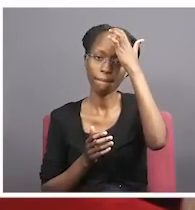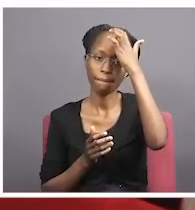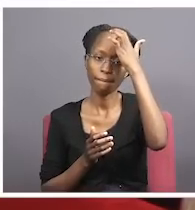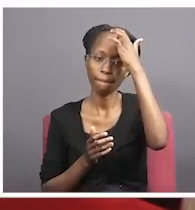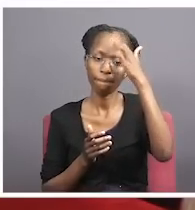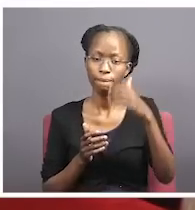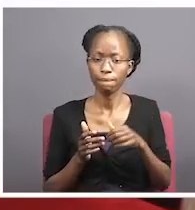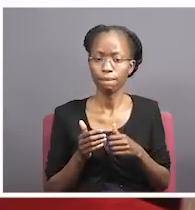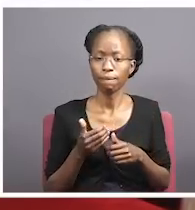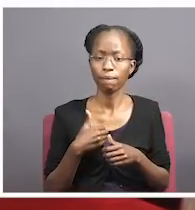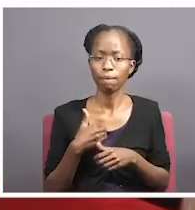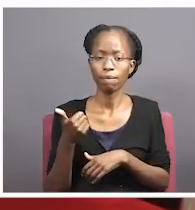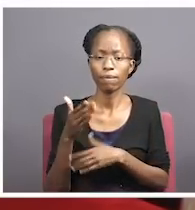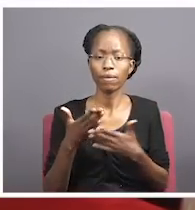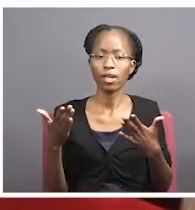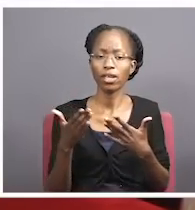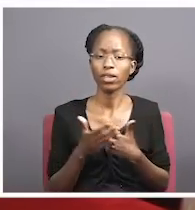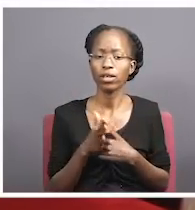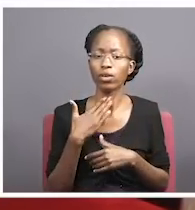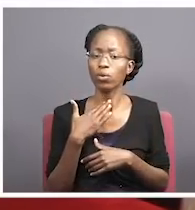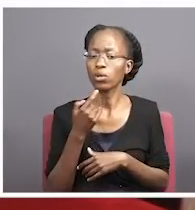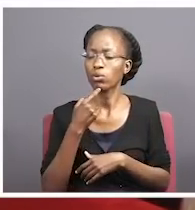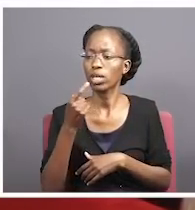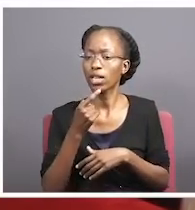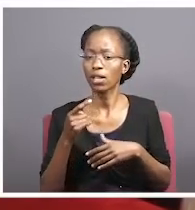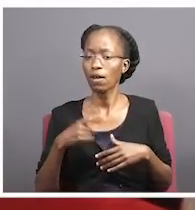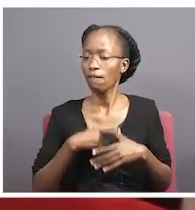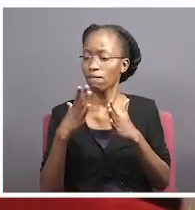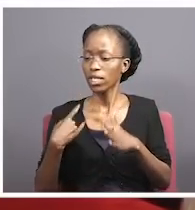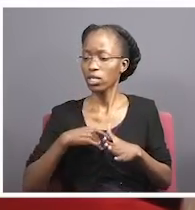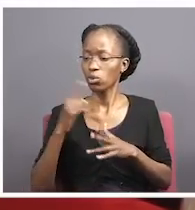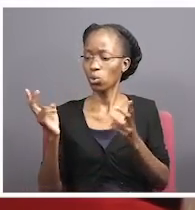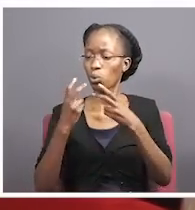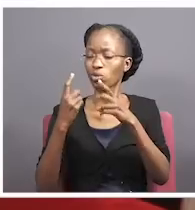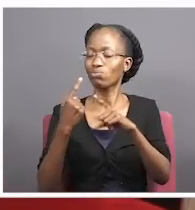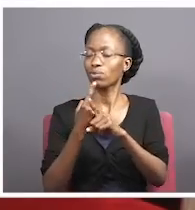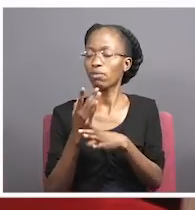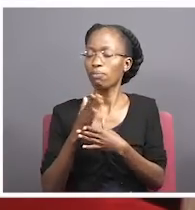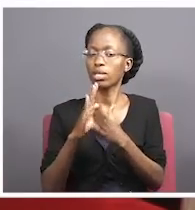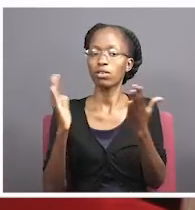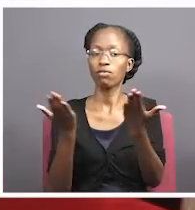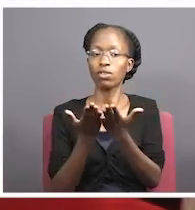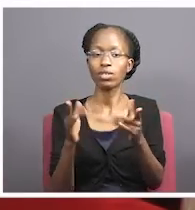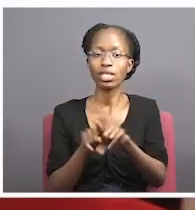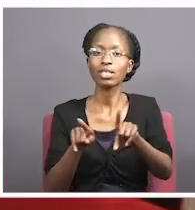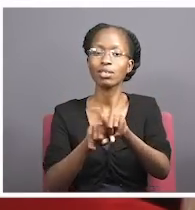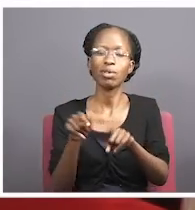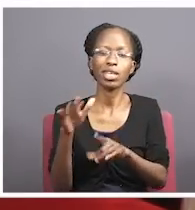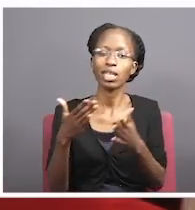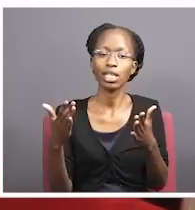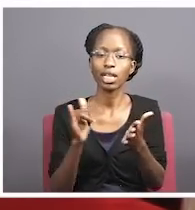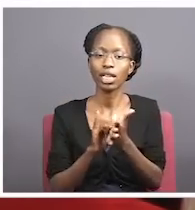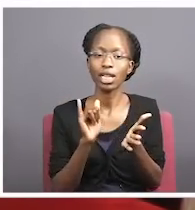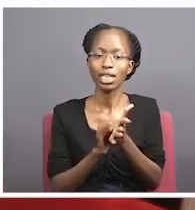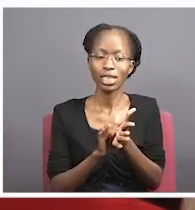Yes. Is there something that you would say, especially to our visitors who are joining us from around the world, and